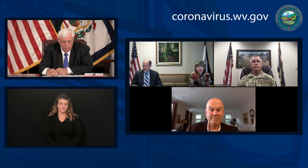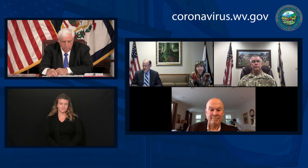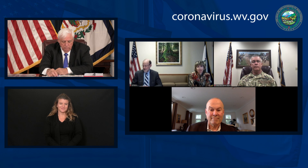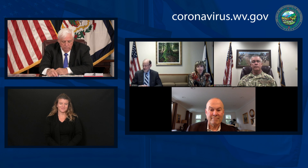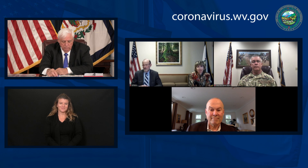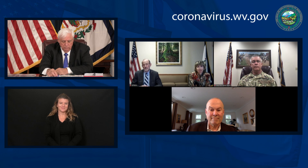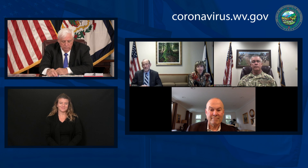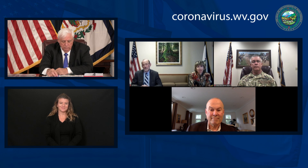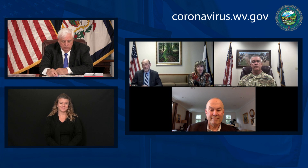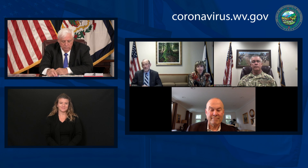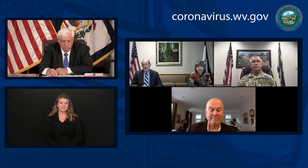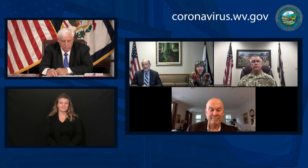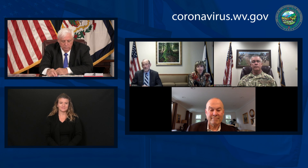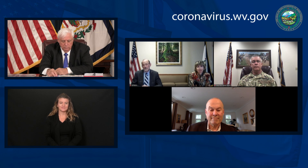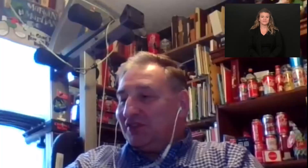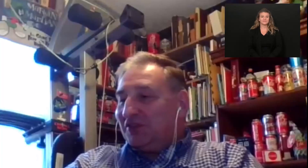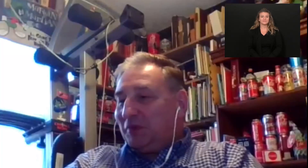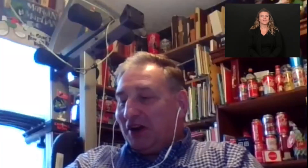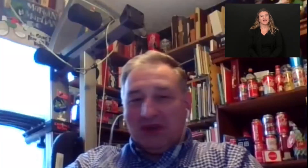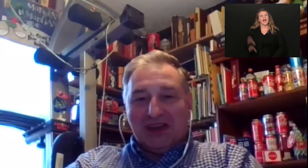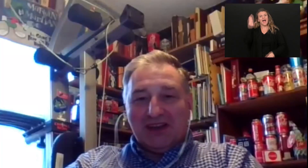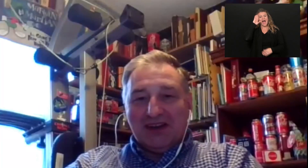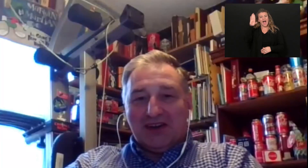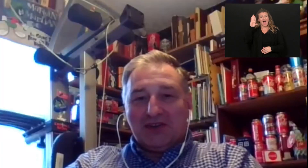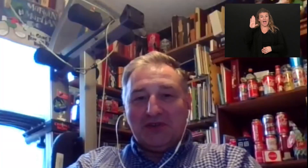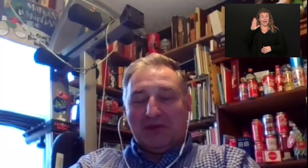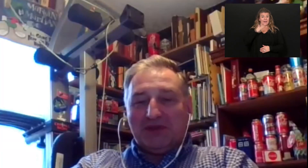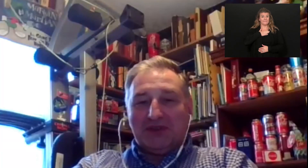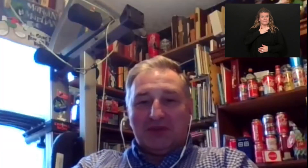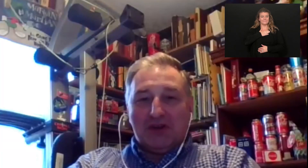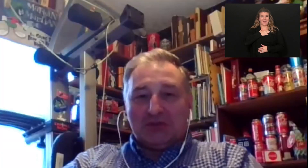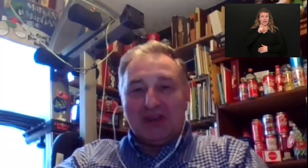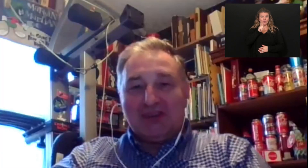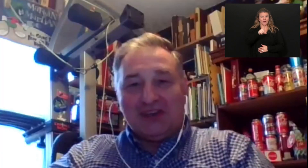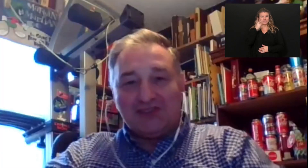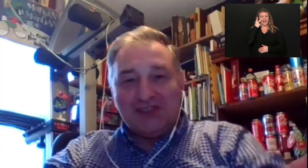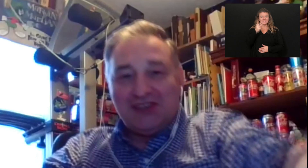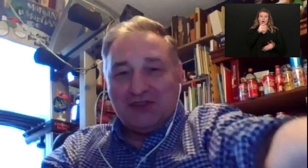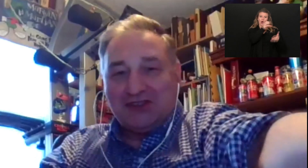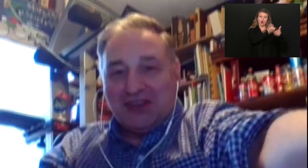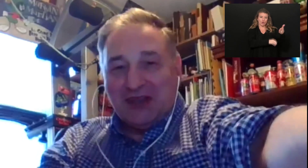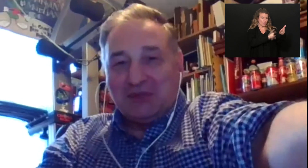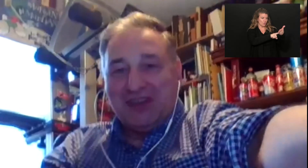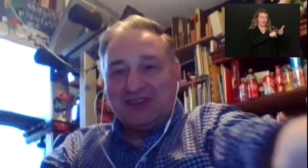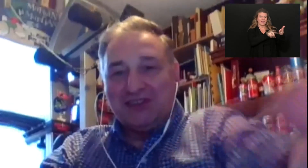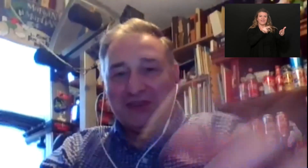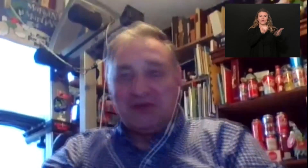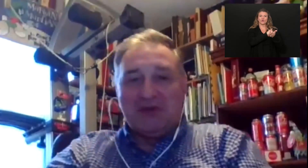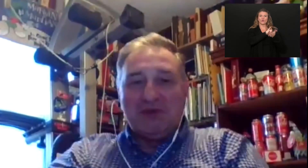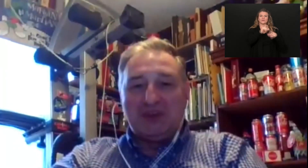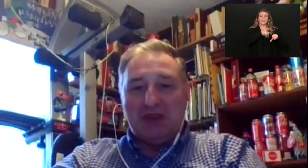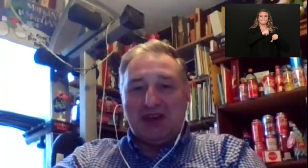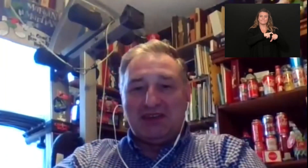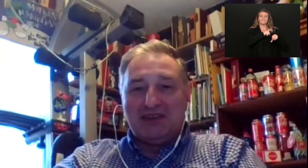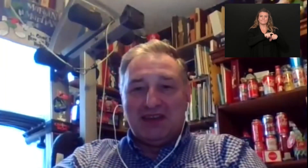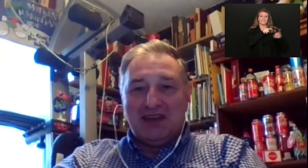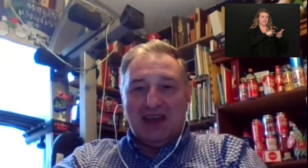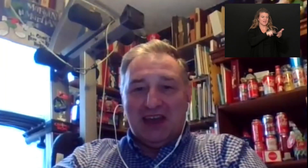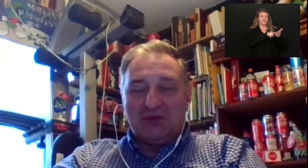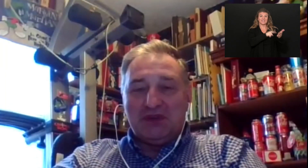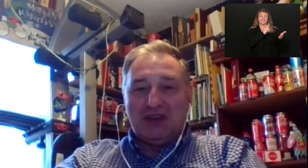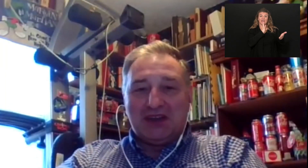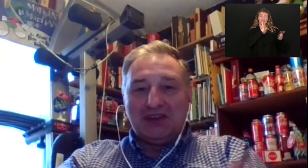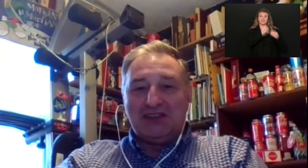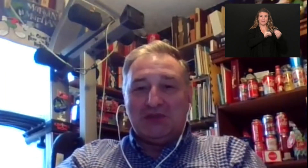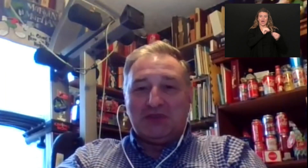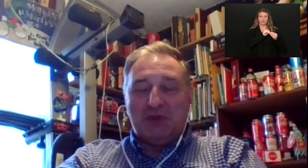Hi. My question is inspired by an article that was brought to my attention in the New York Times, and it has to do with when we as